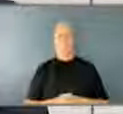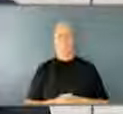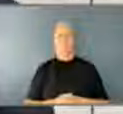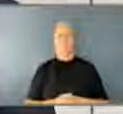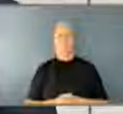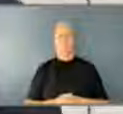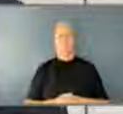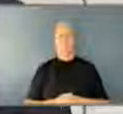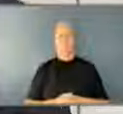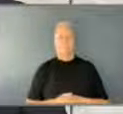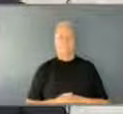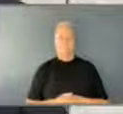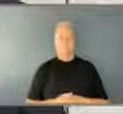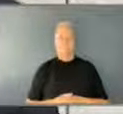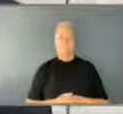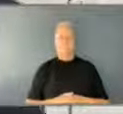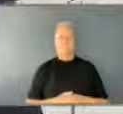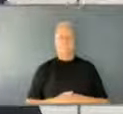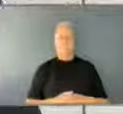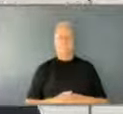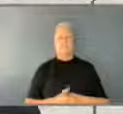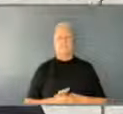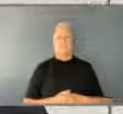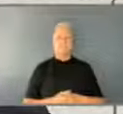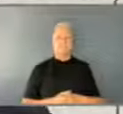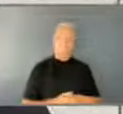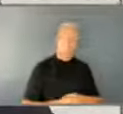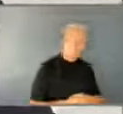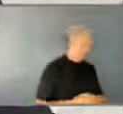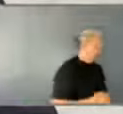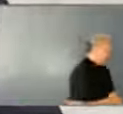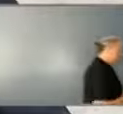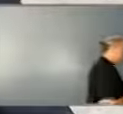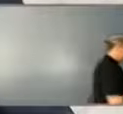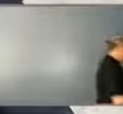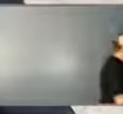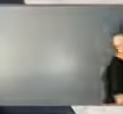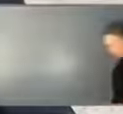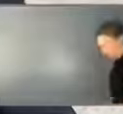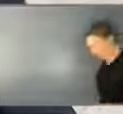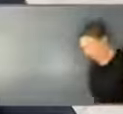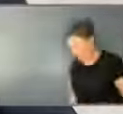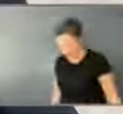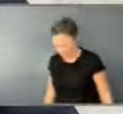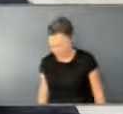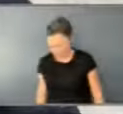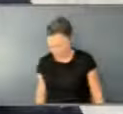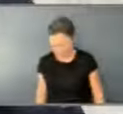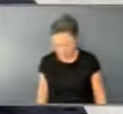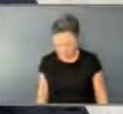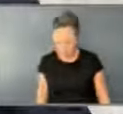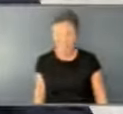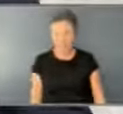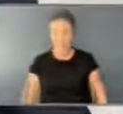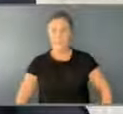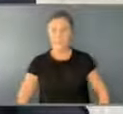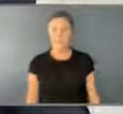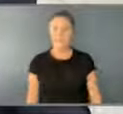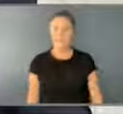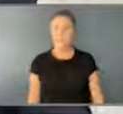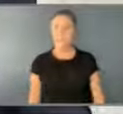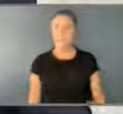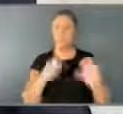two things. Did the current difficulties with our relationship with China come up? And did he invite you to his climate summit, I think in April,